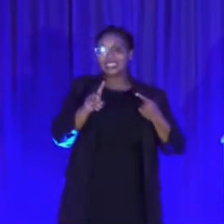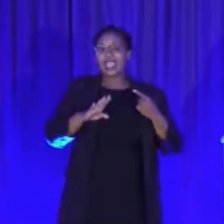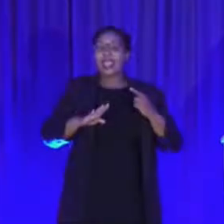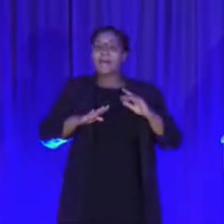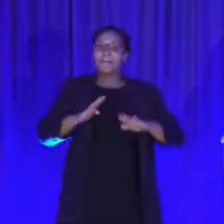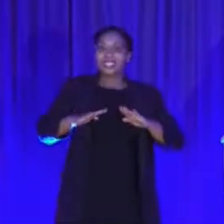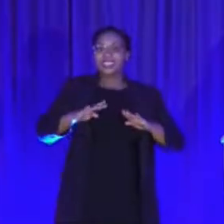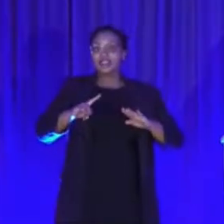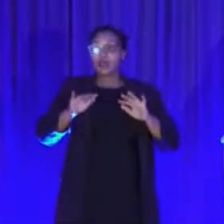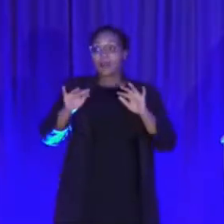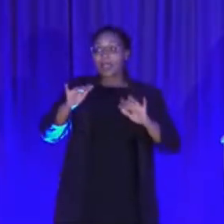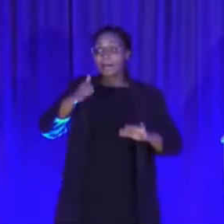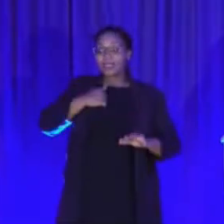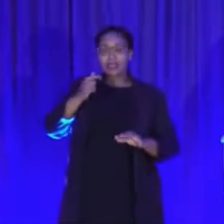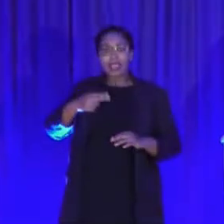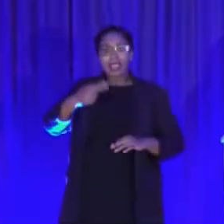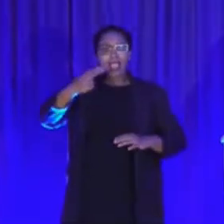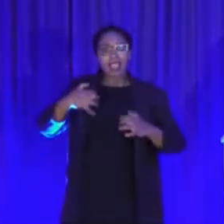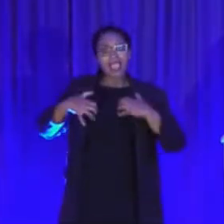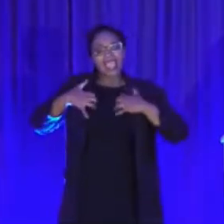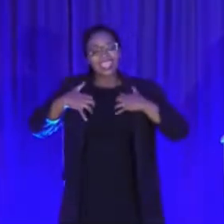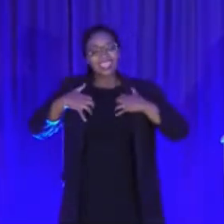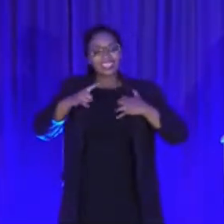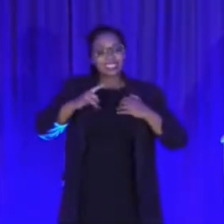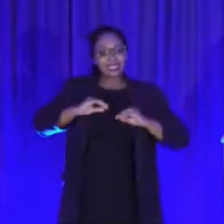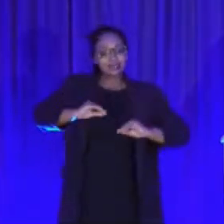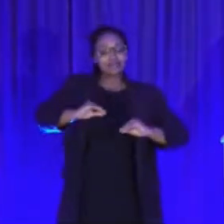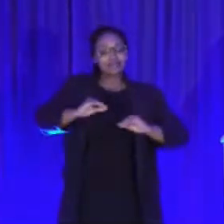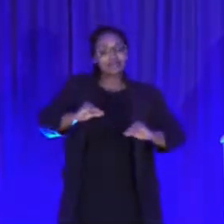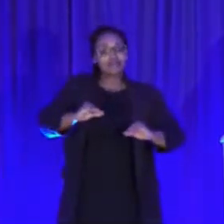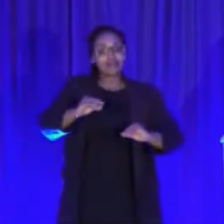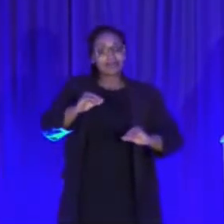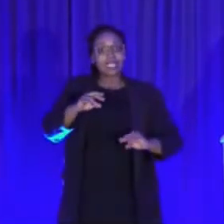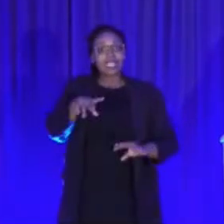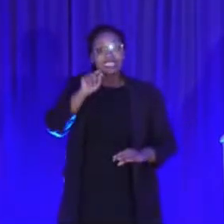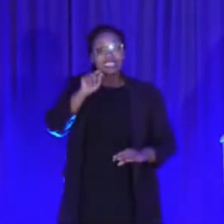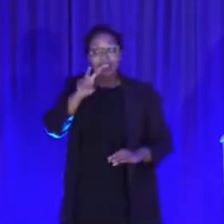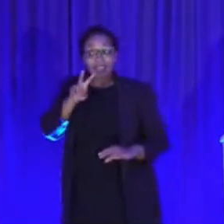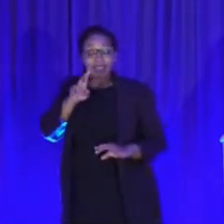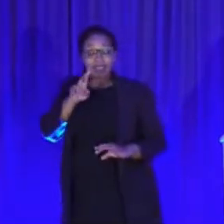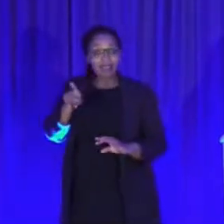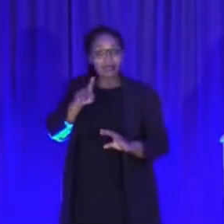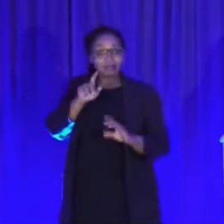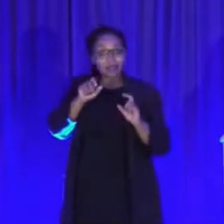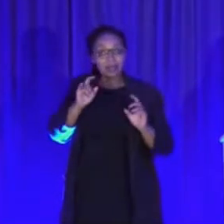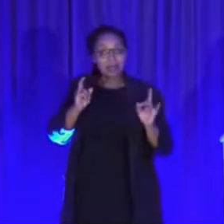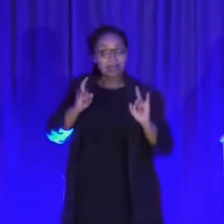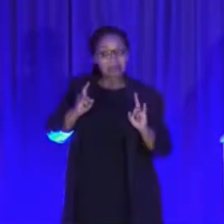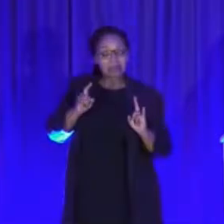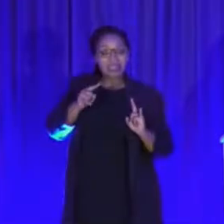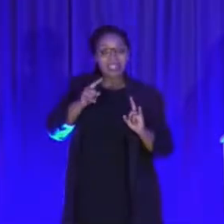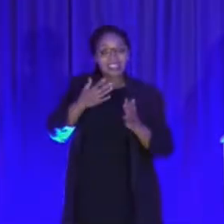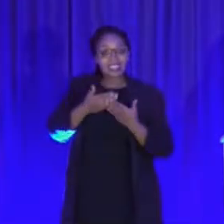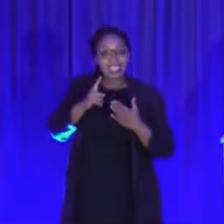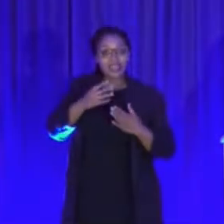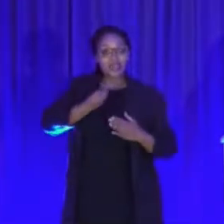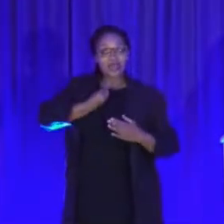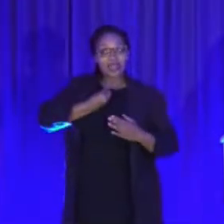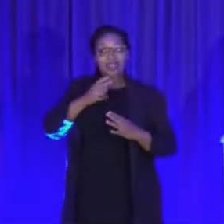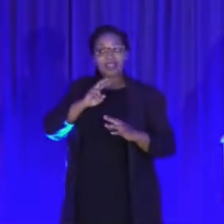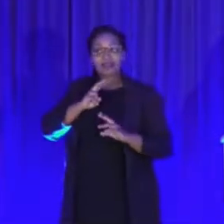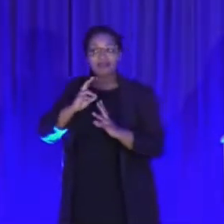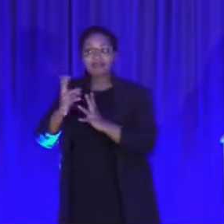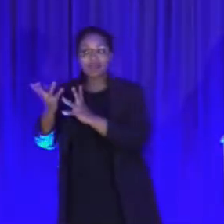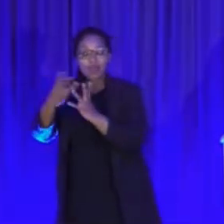high-energy edutainment reality television series that is set to ignite youth voices across South Africa